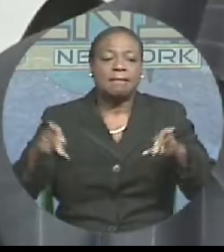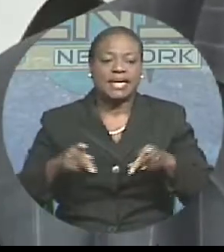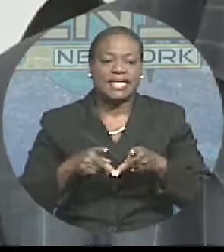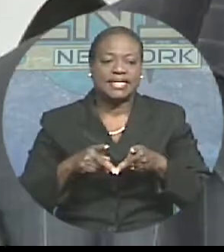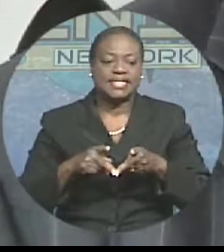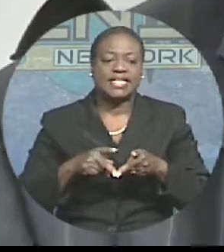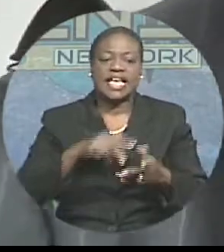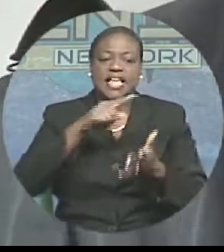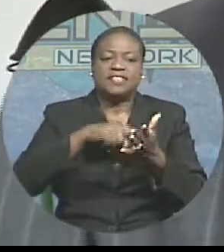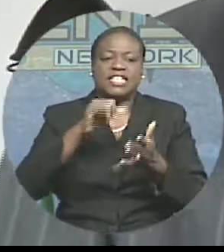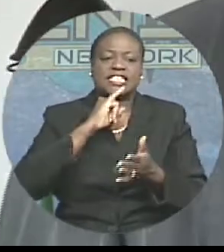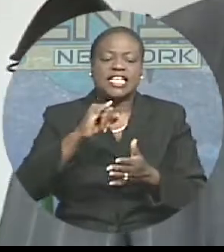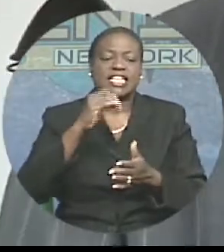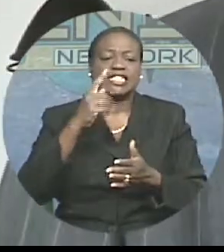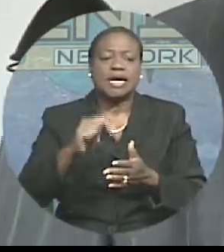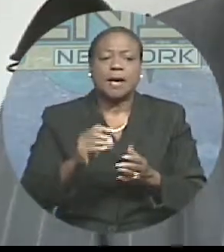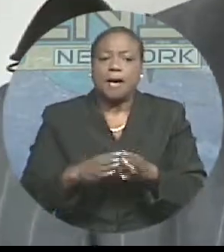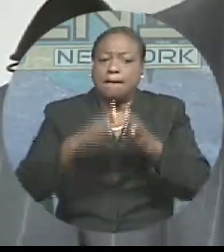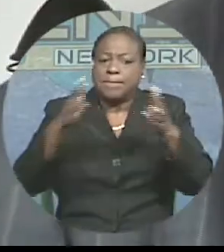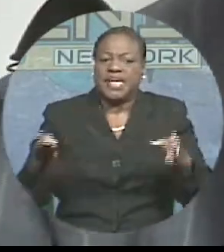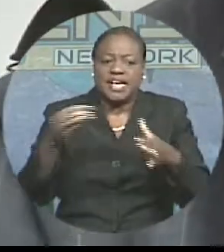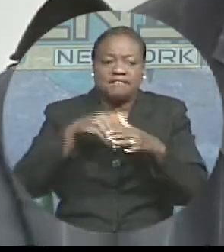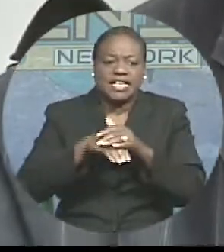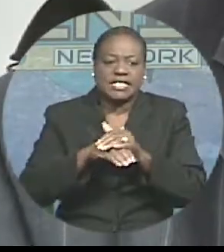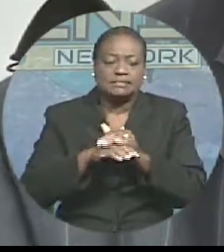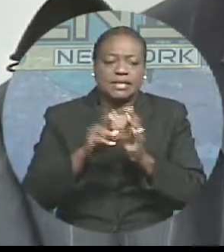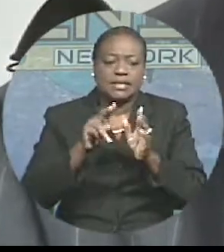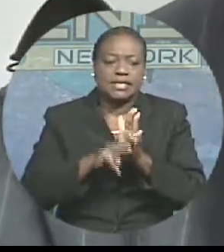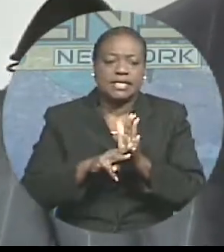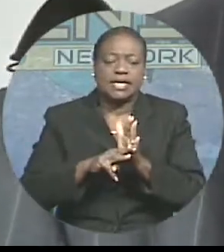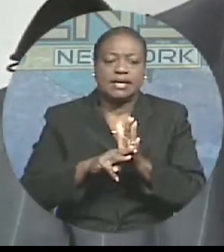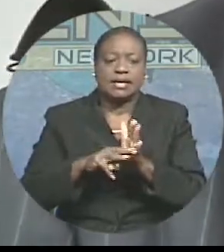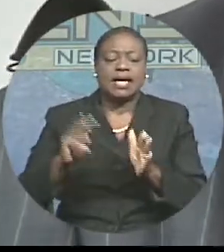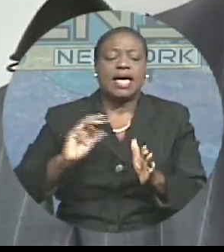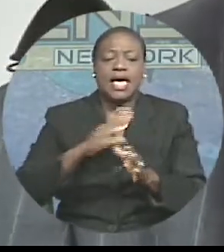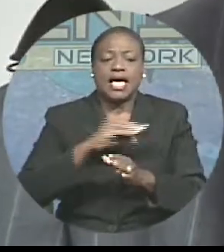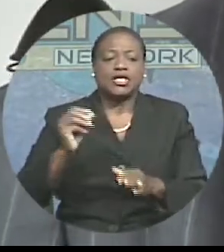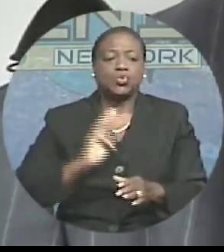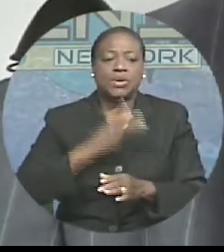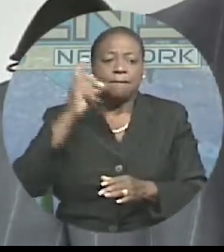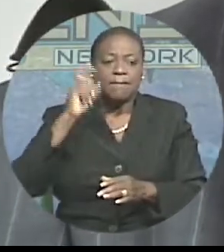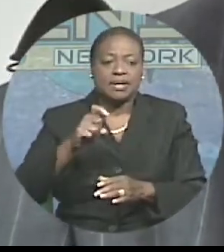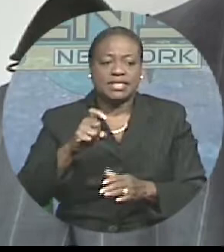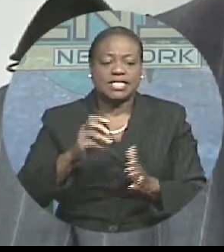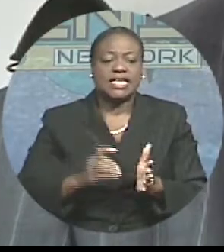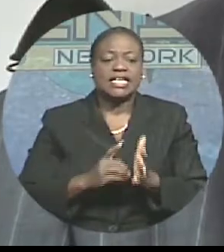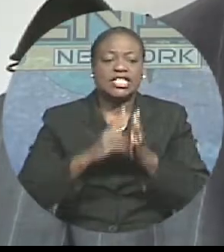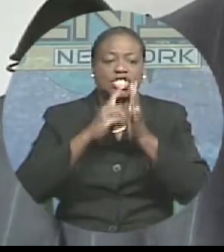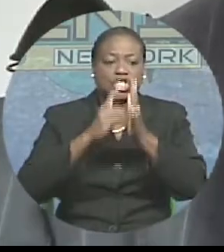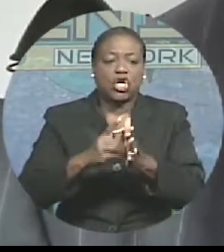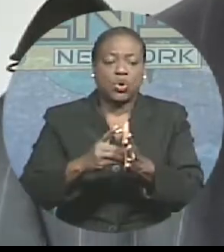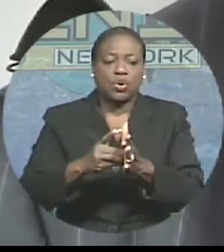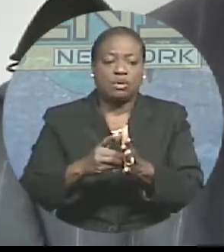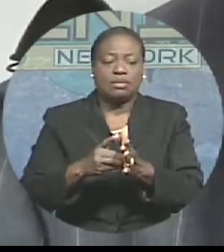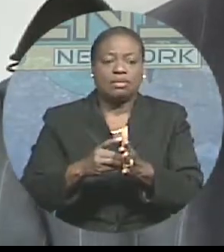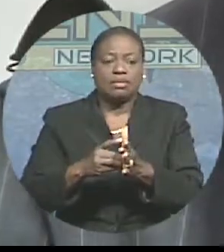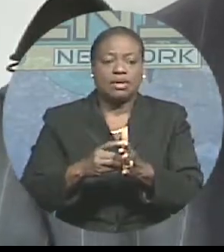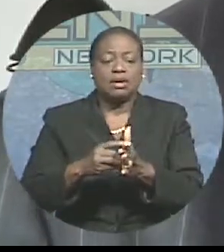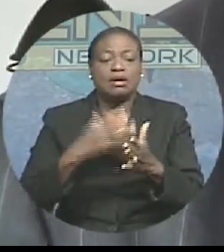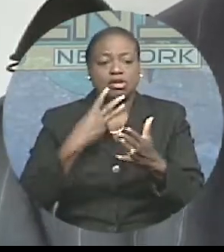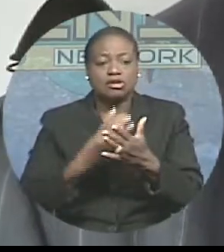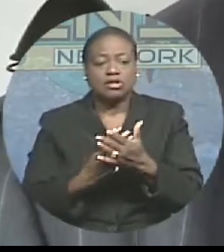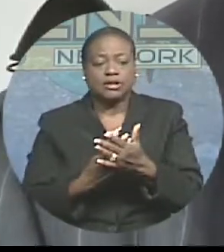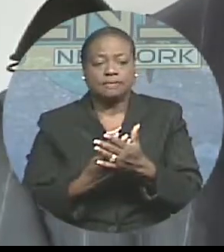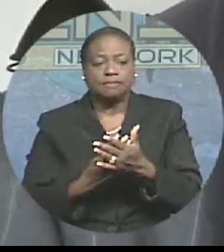$400 million investment, and we must demonstrate greater degrees of efficiency in this regard, because, when travelers get,